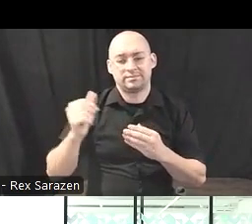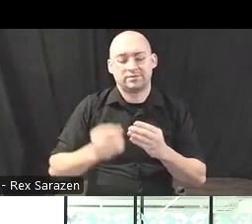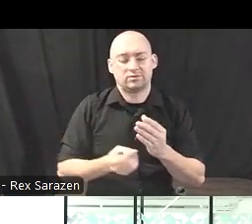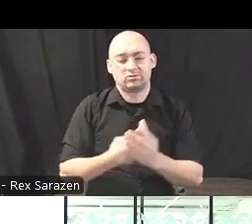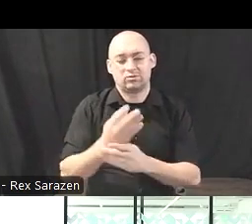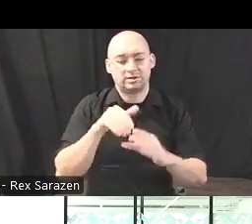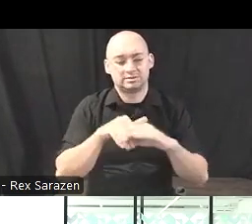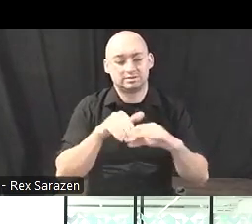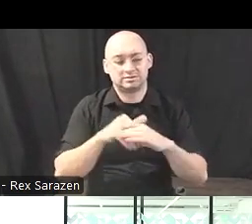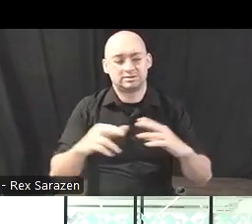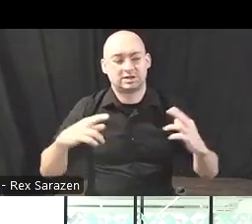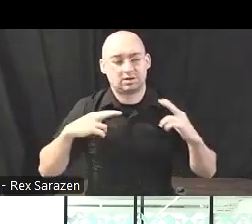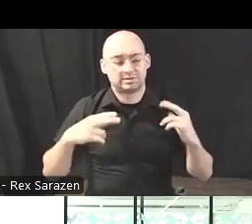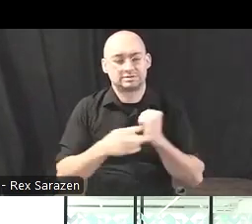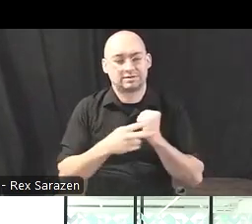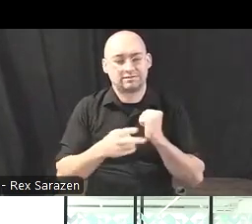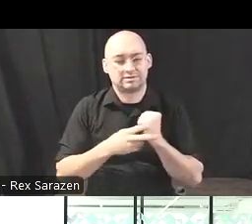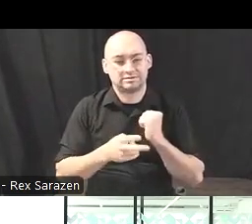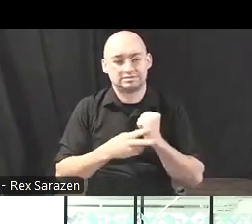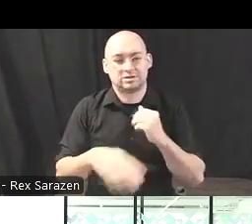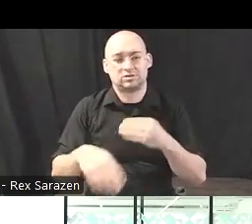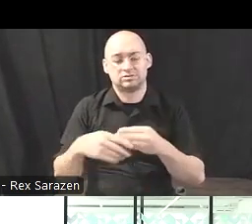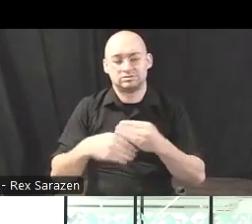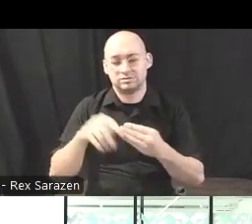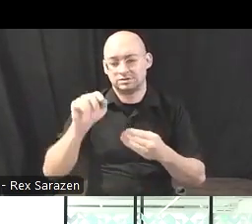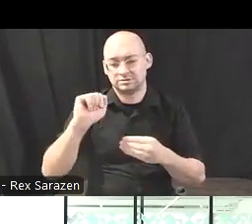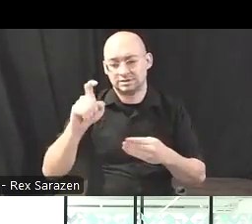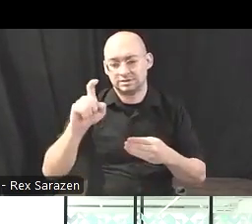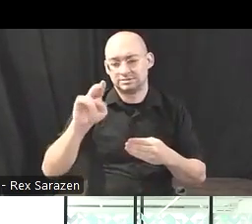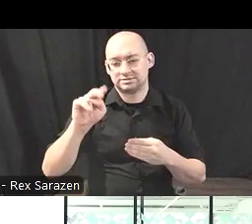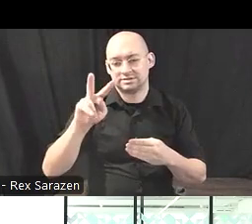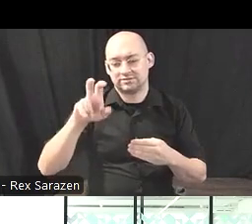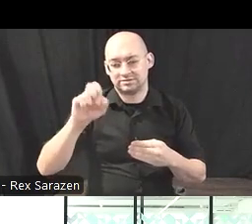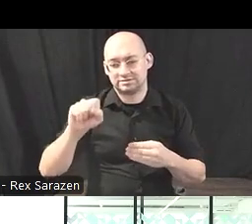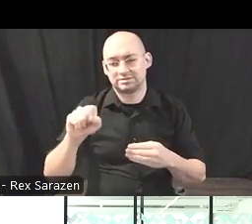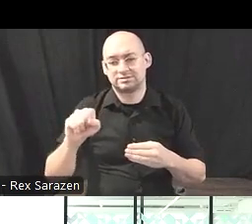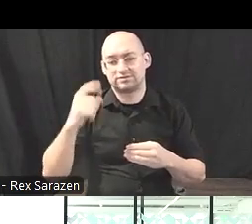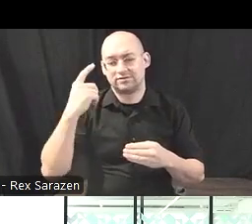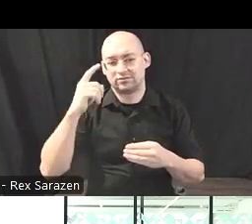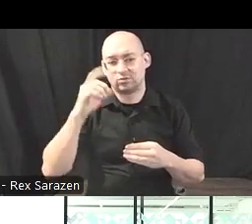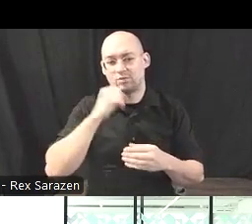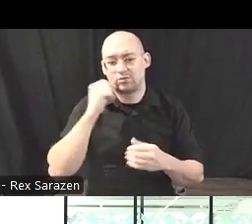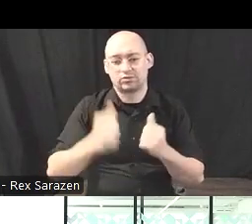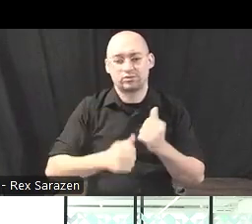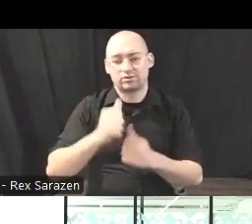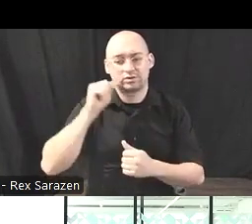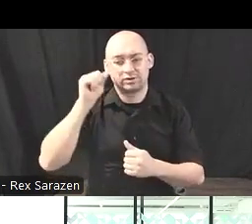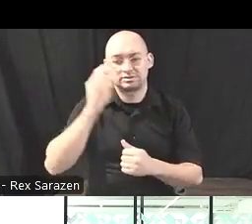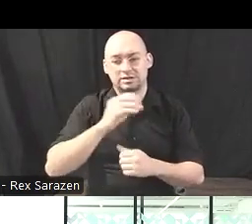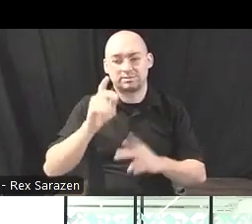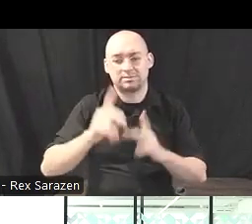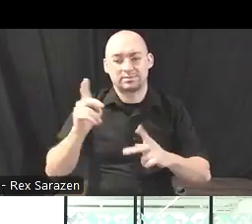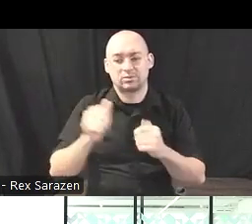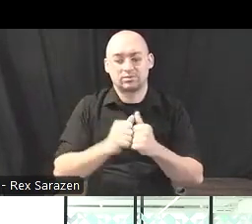retirement savings, but also to tax incentives for savings for older adults and people with disabilities who have functional